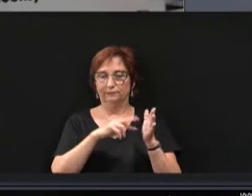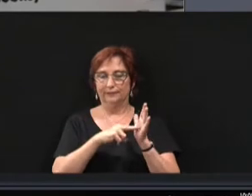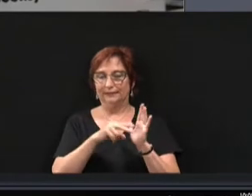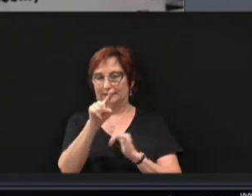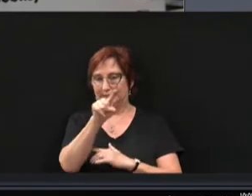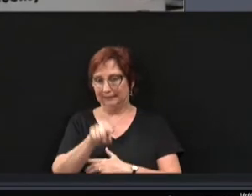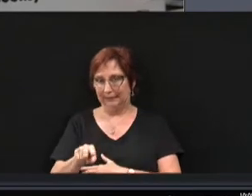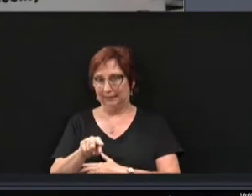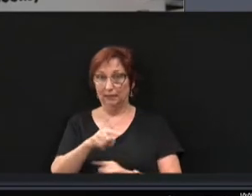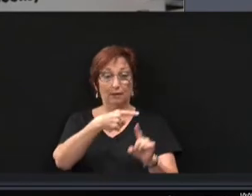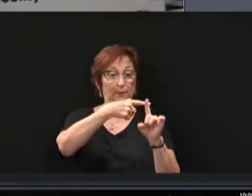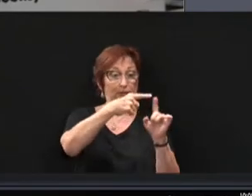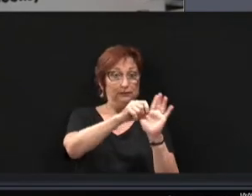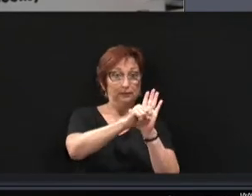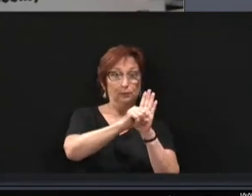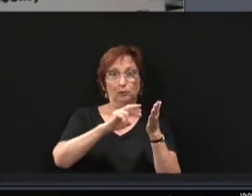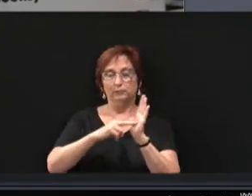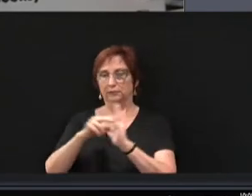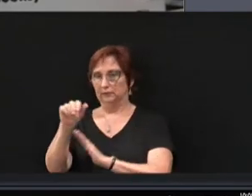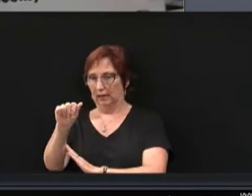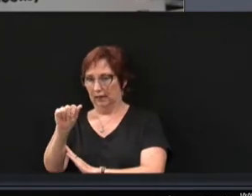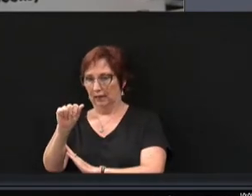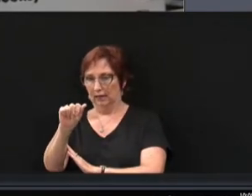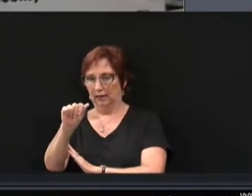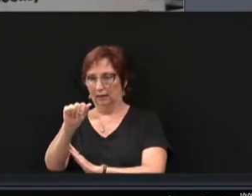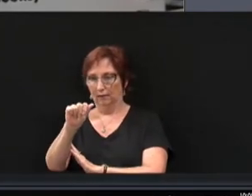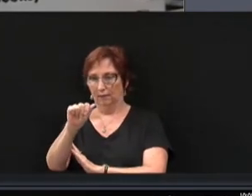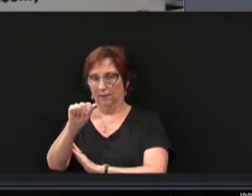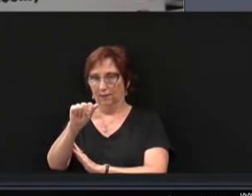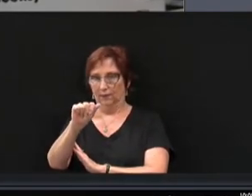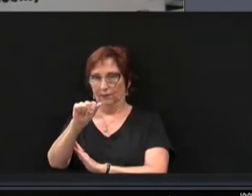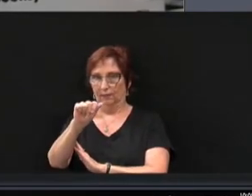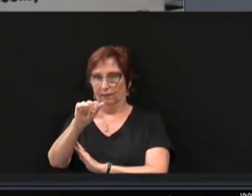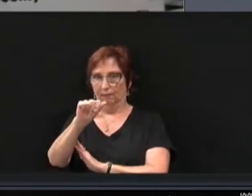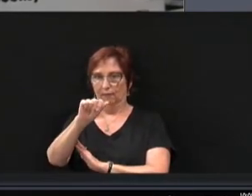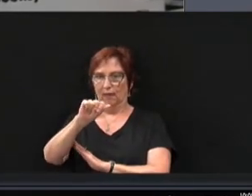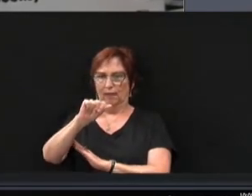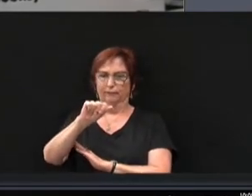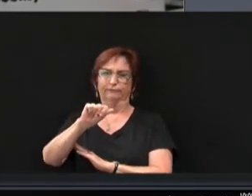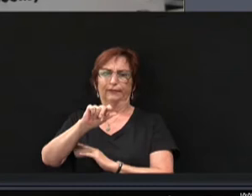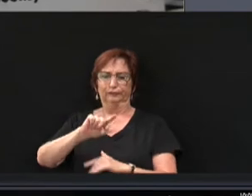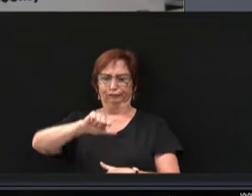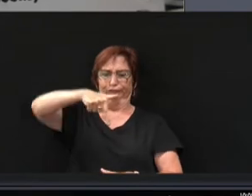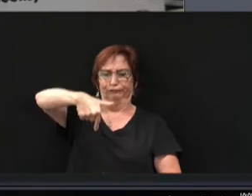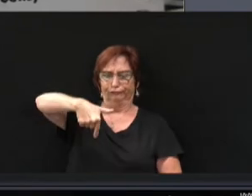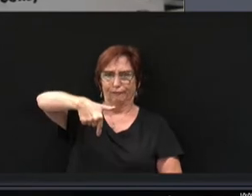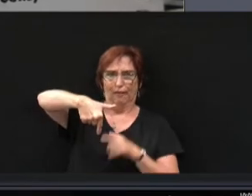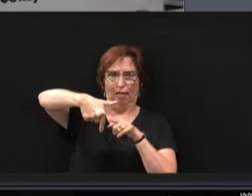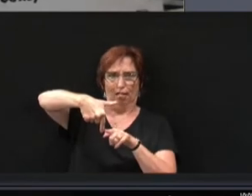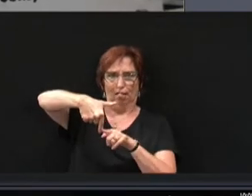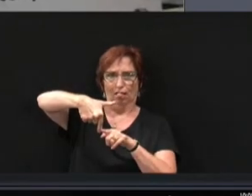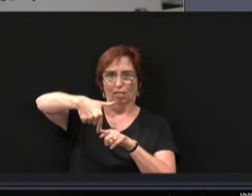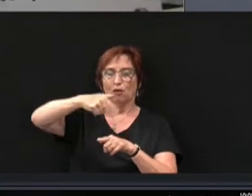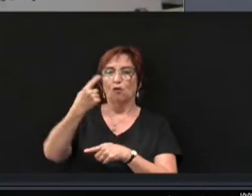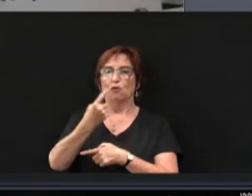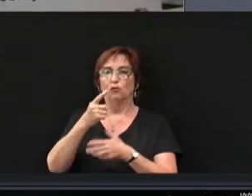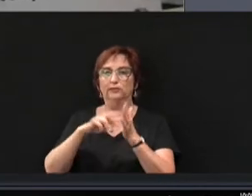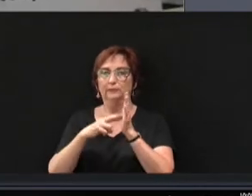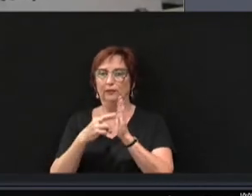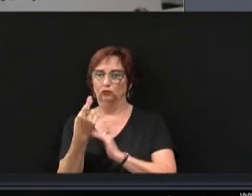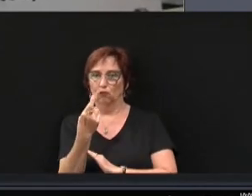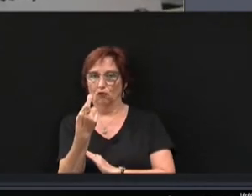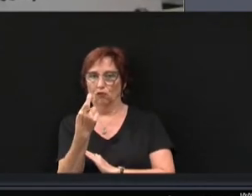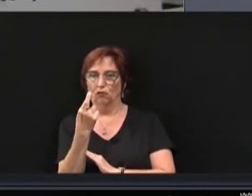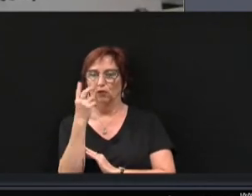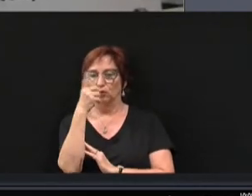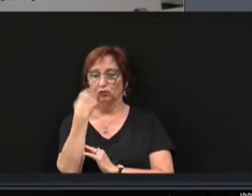sign is an A. An upside down L will always stand for an R, and what looks to be a